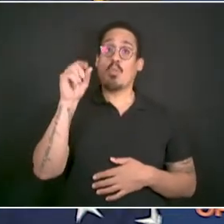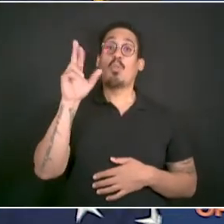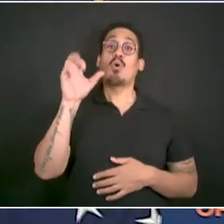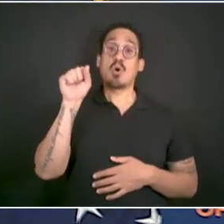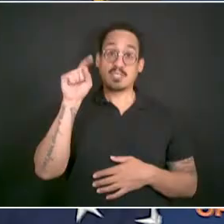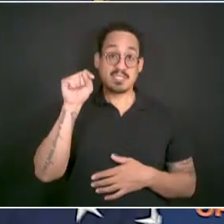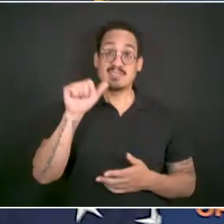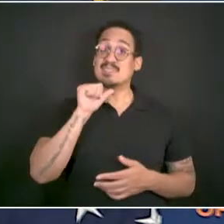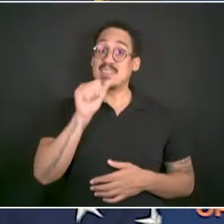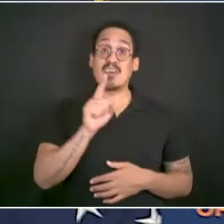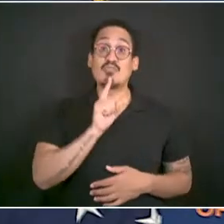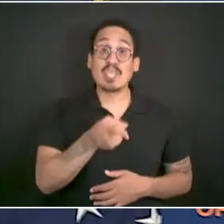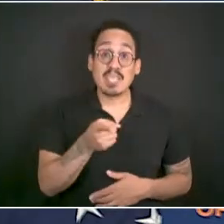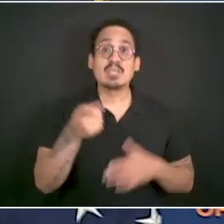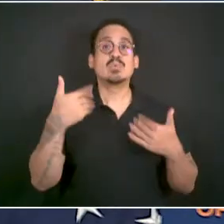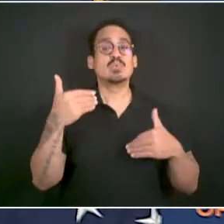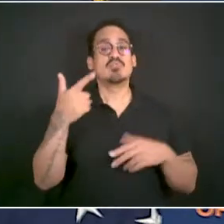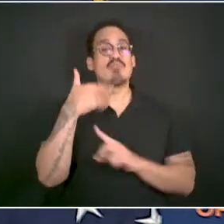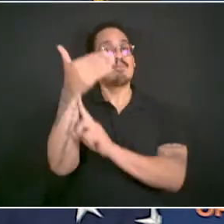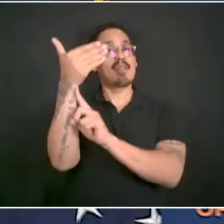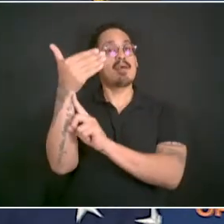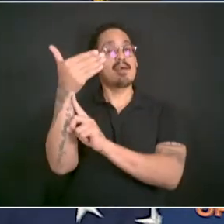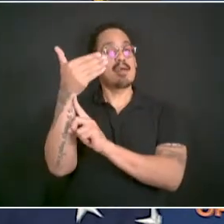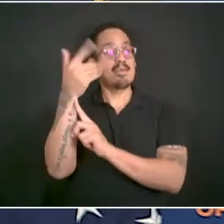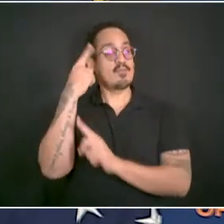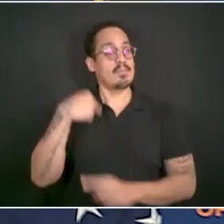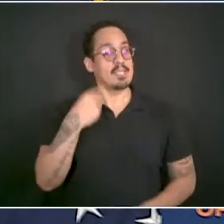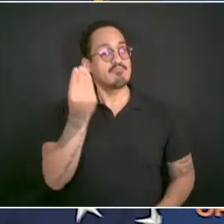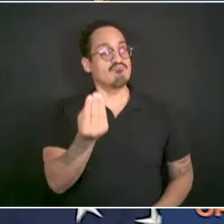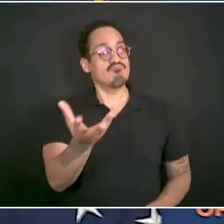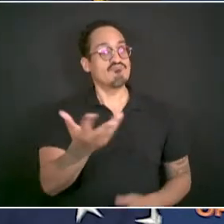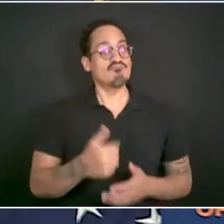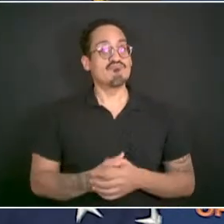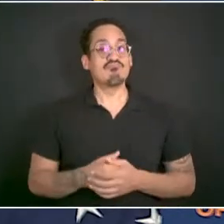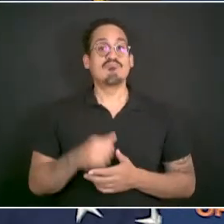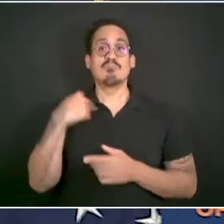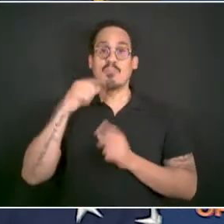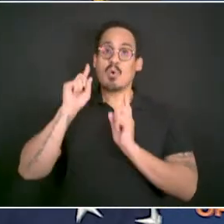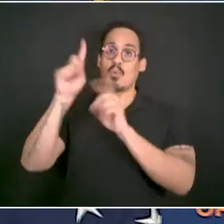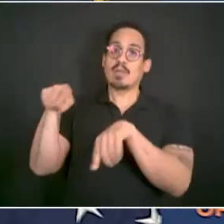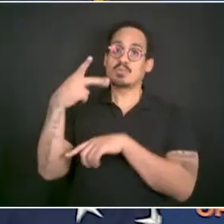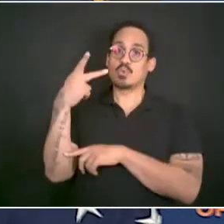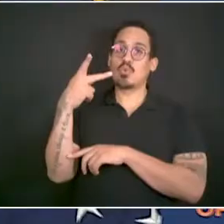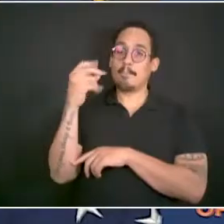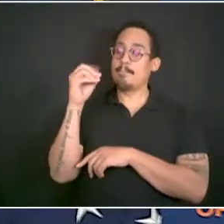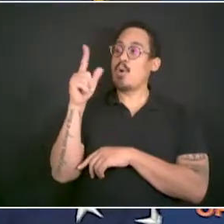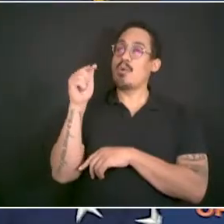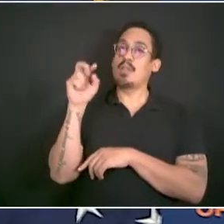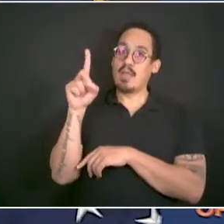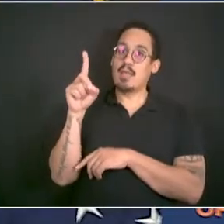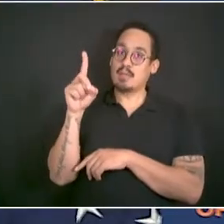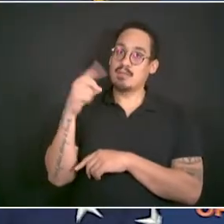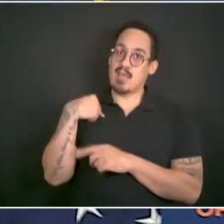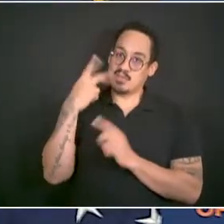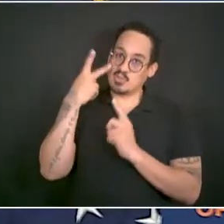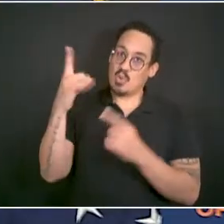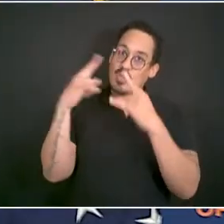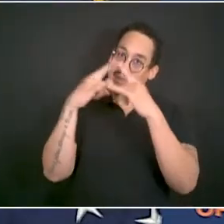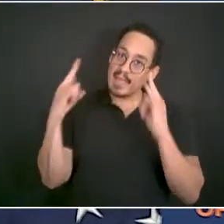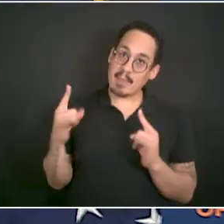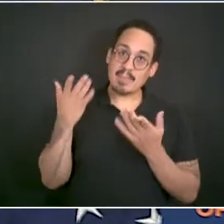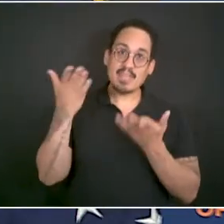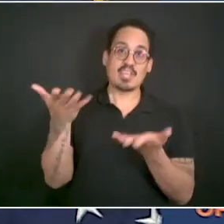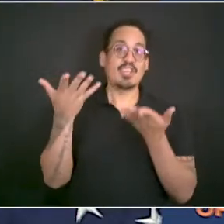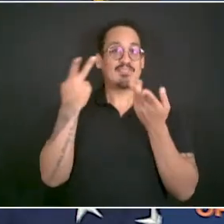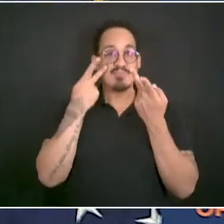listen, I was in Krakow, Poland, and walked through the camps, and walked through the